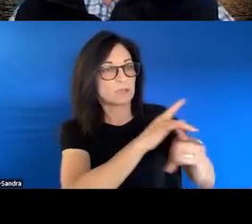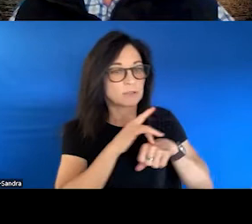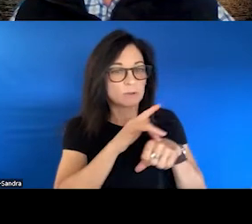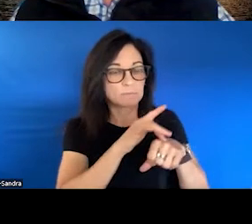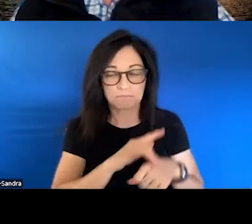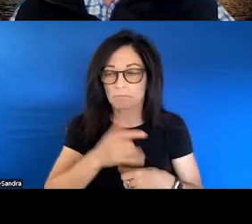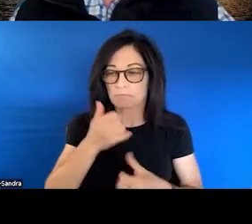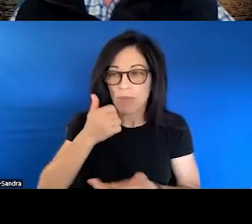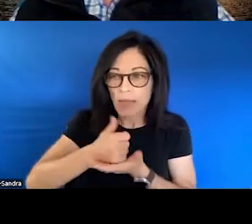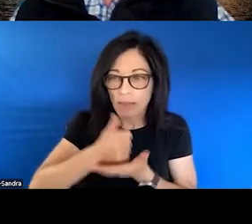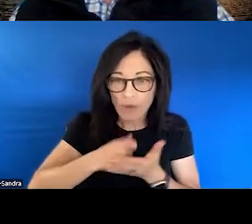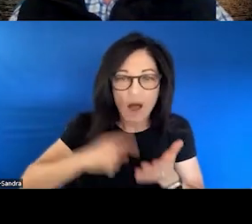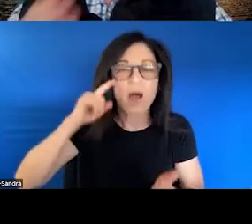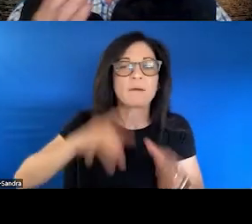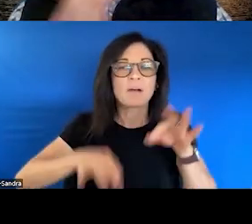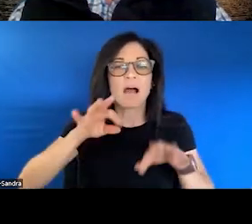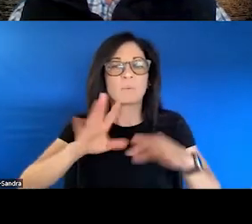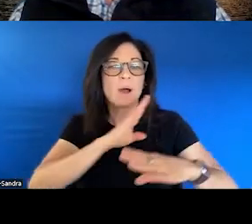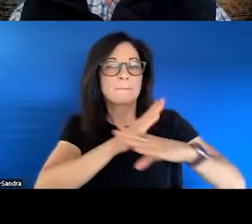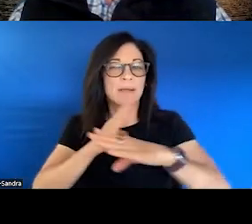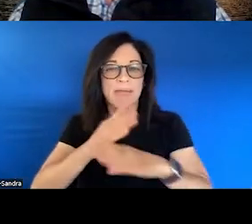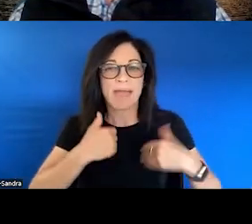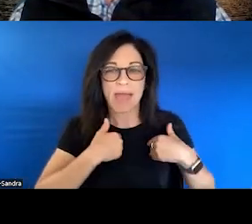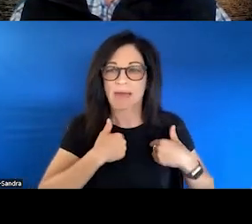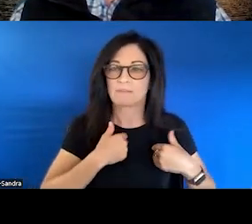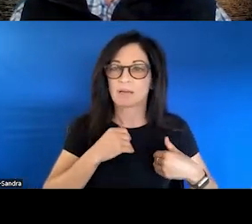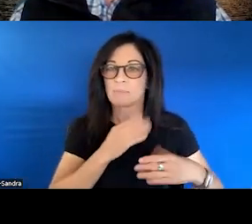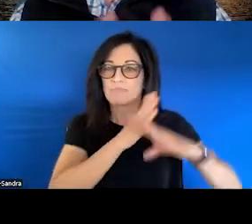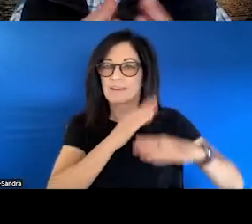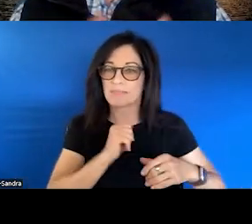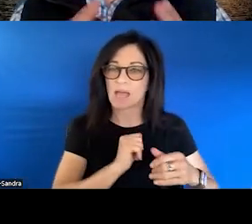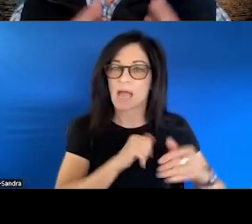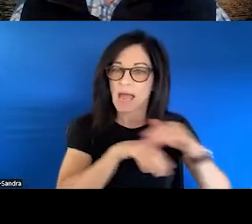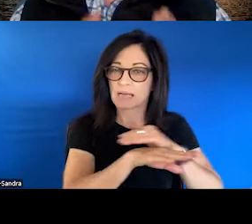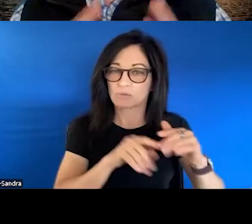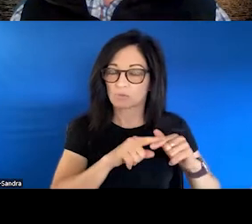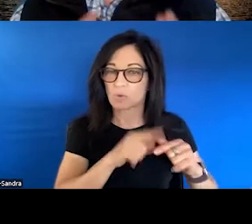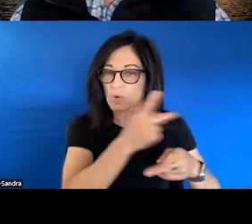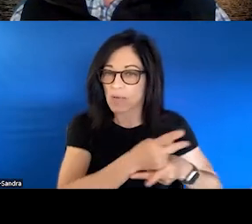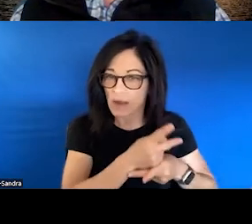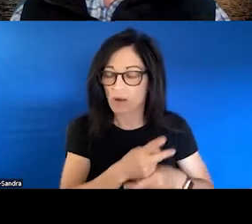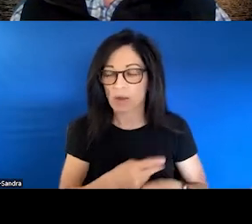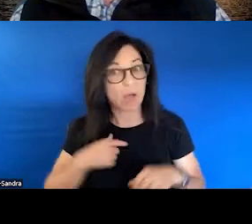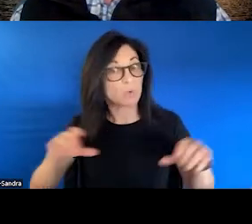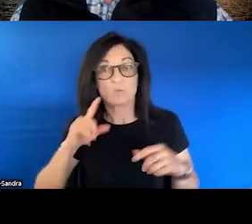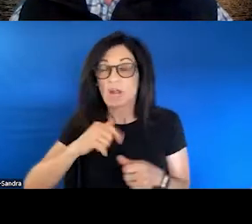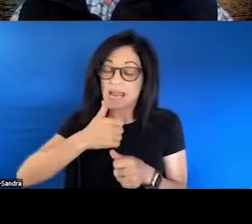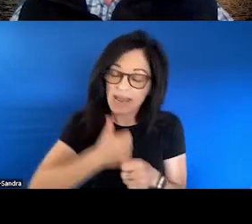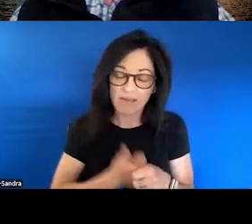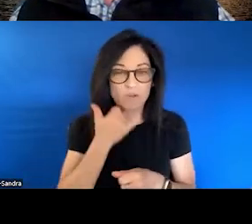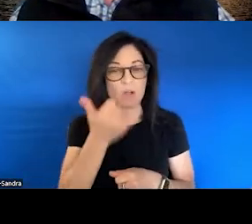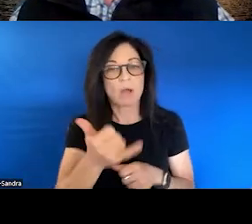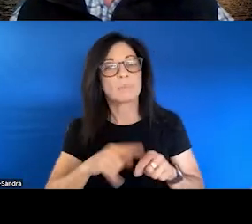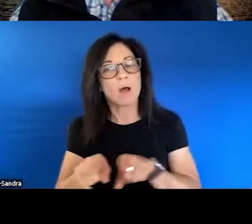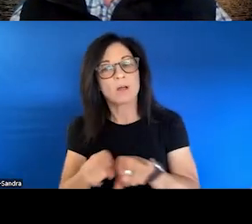identify barriers to care, and then at some point, and we do this on absolutely every call, but we ask